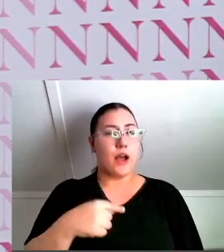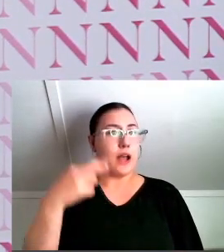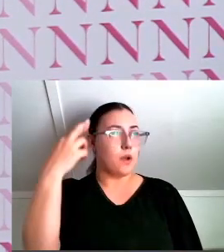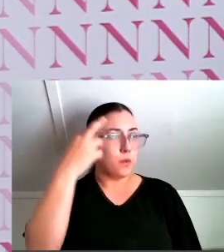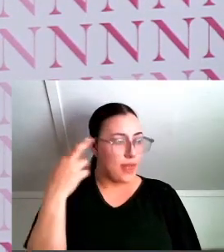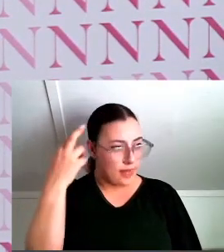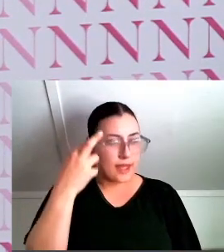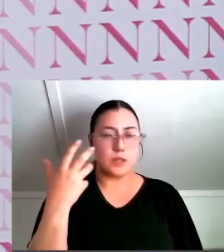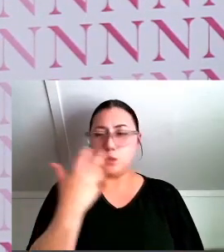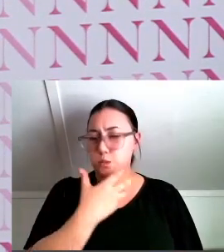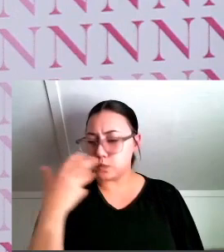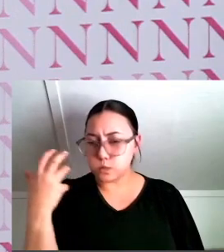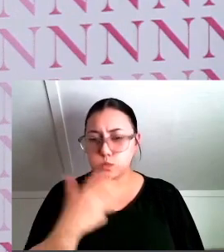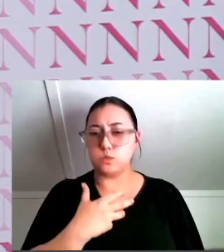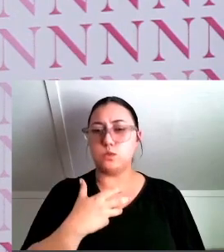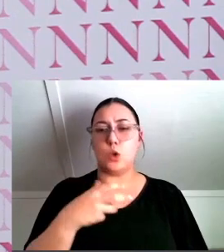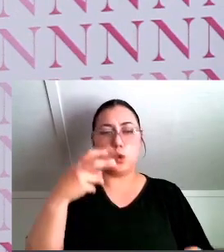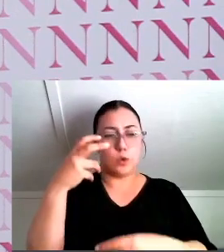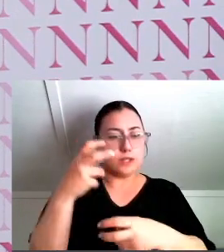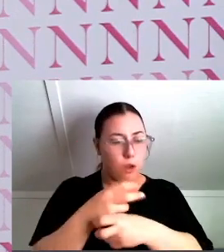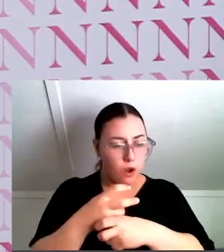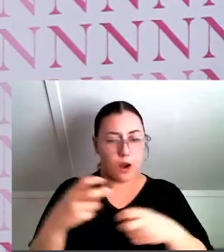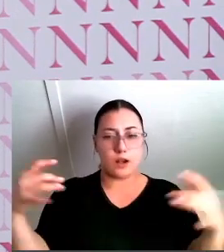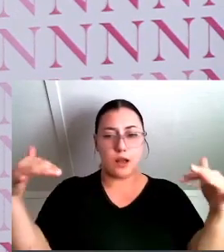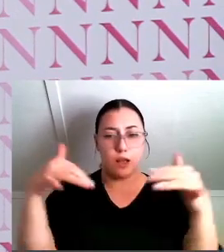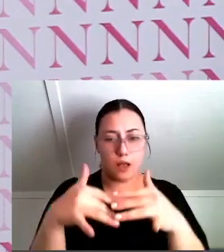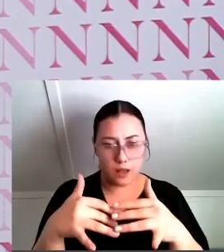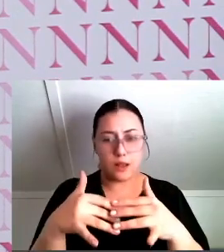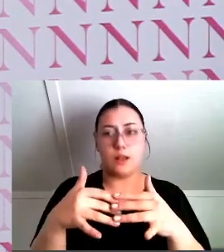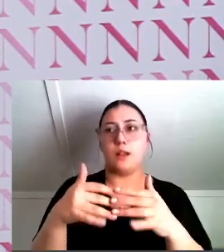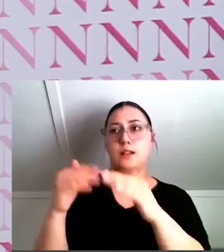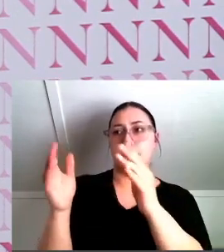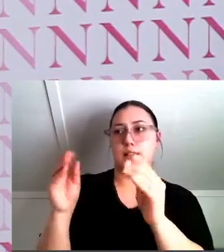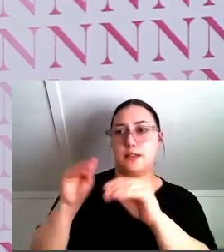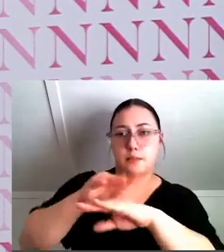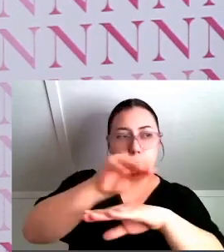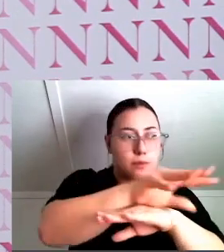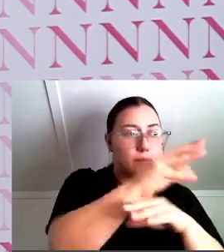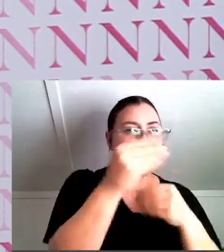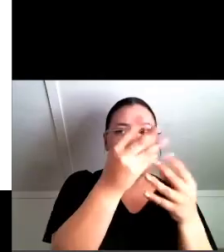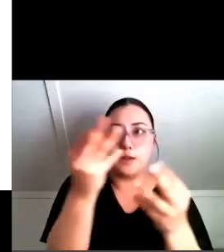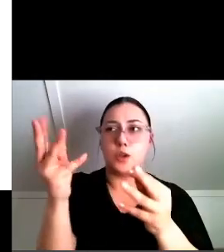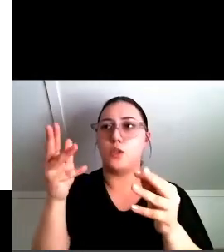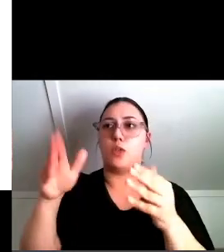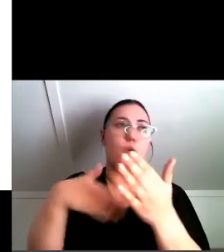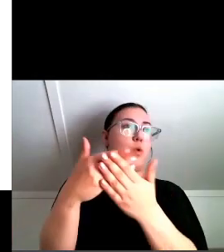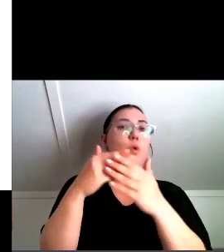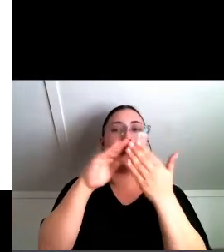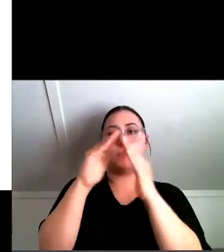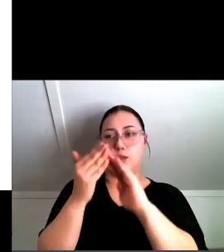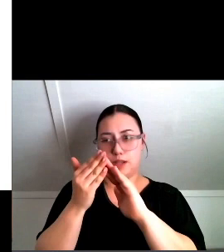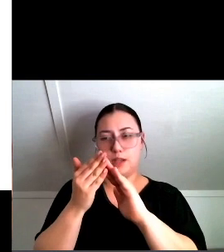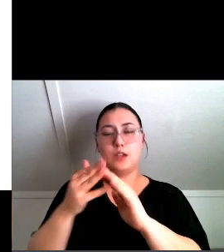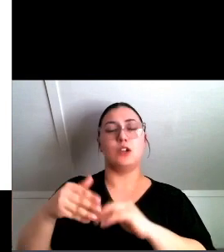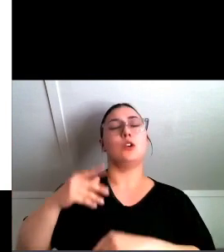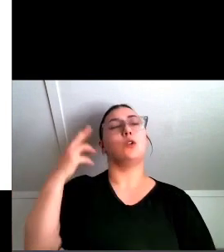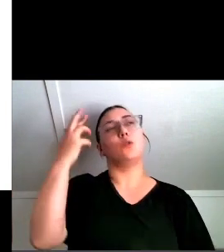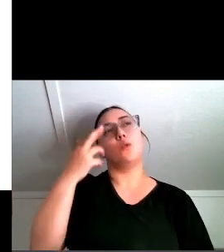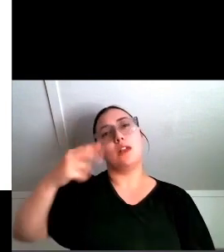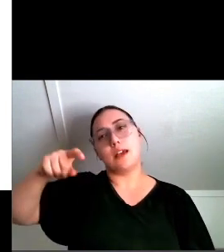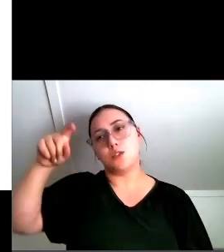our digital artifacts. So one of the outcomes that were associated with this was the need for us to create